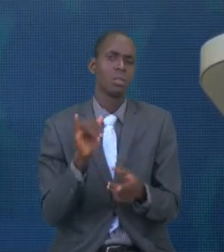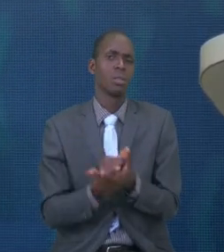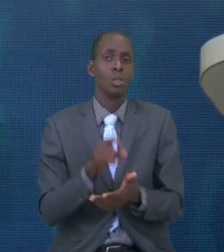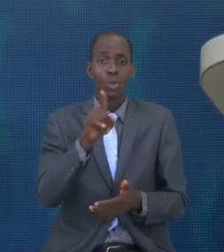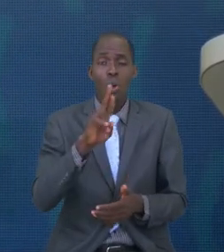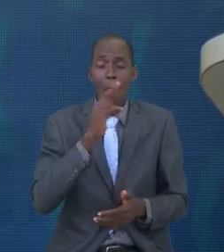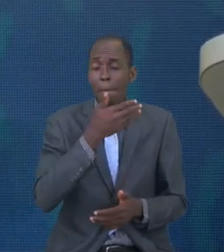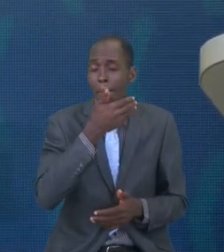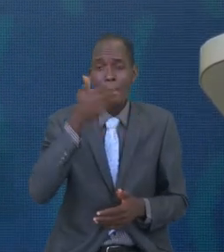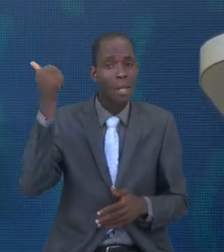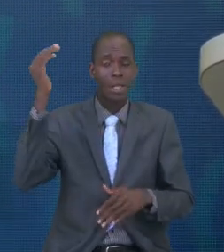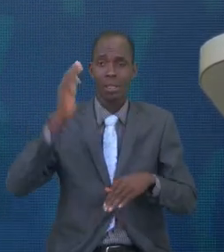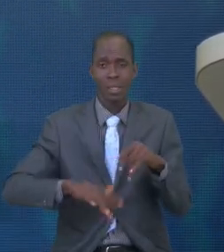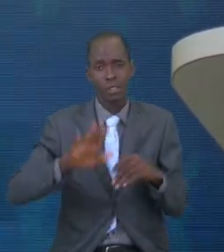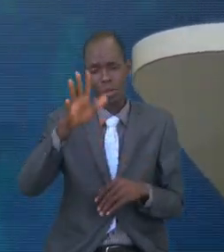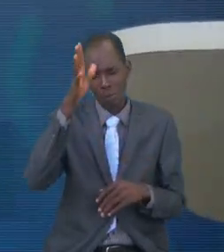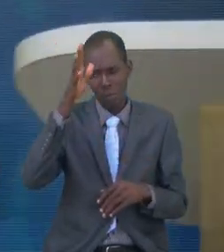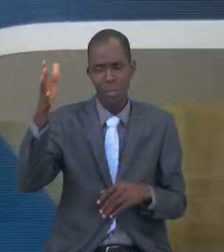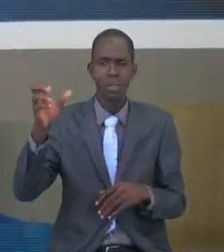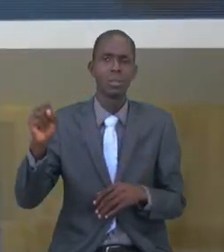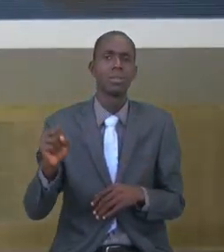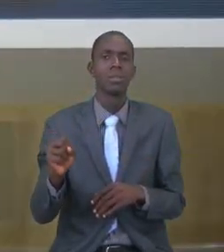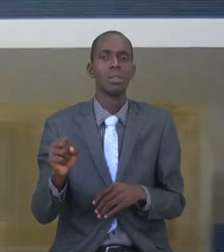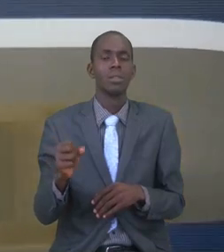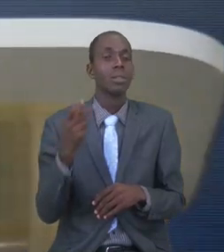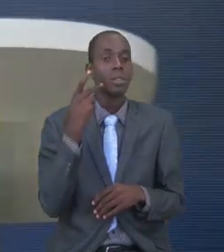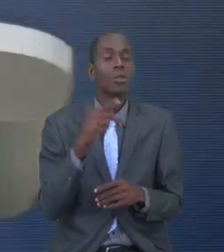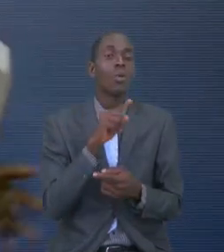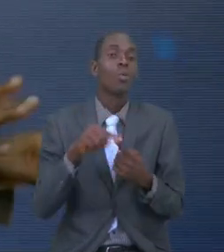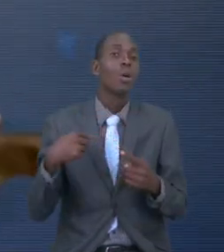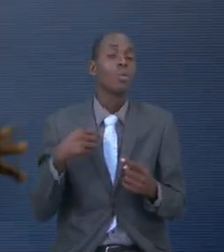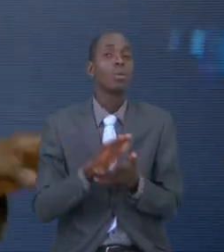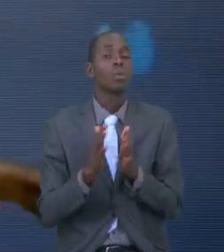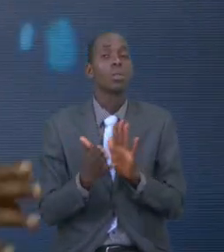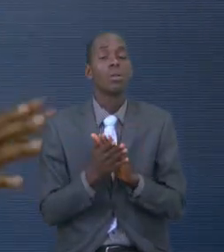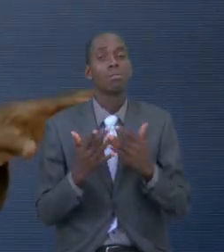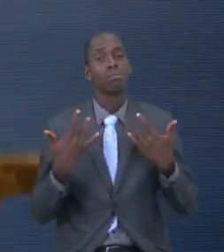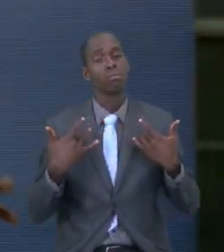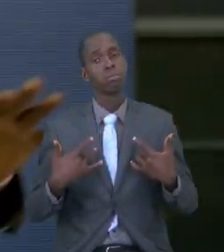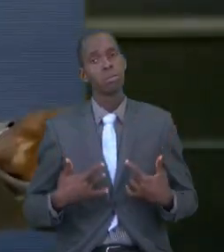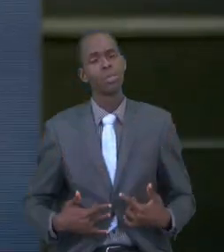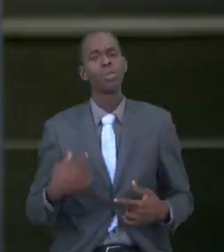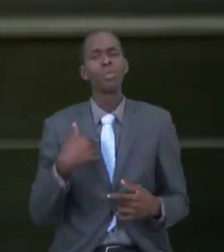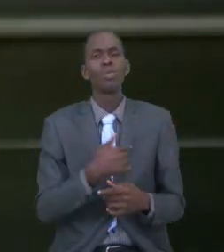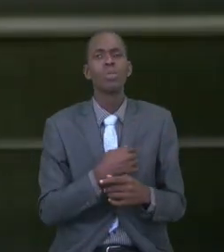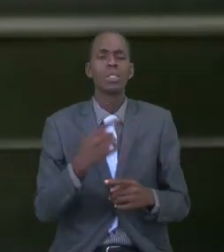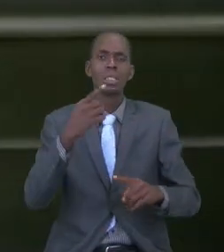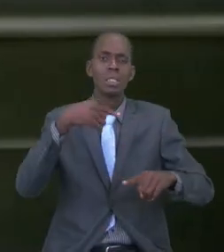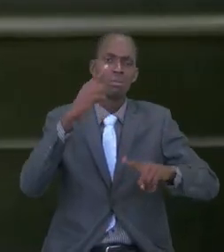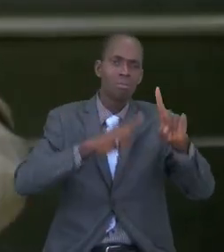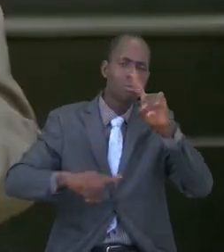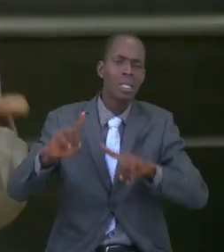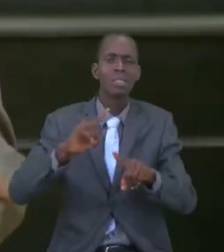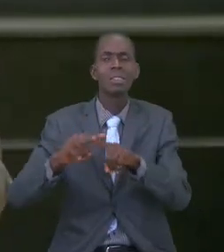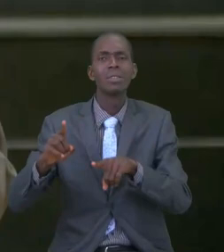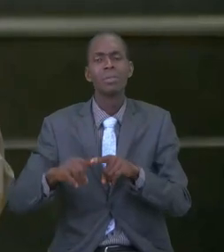better than your fathers. You know, when we get discouraged, we say all sorts of things.